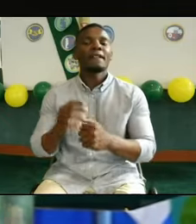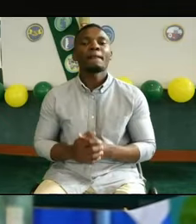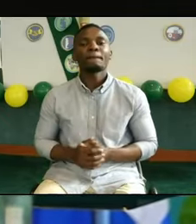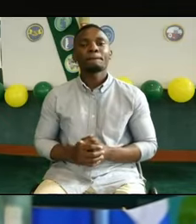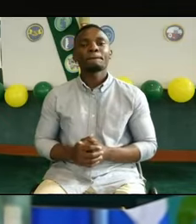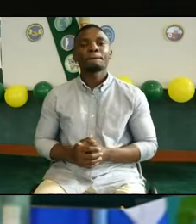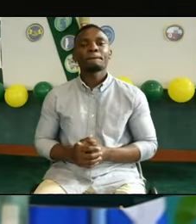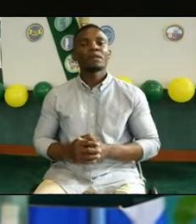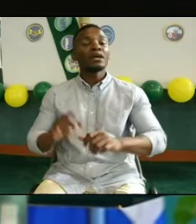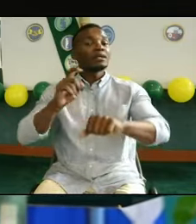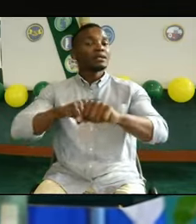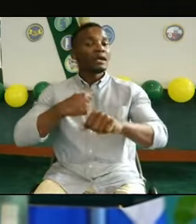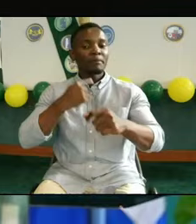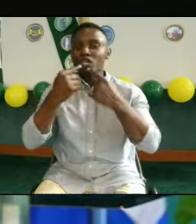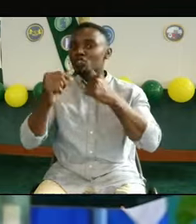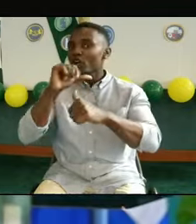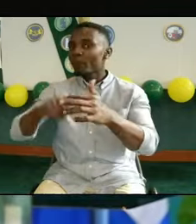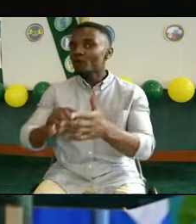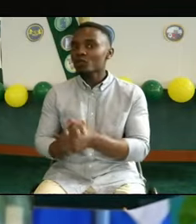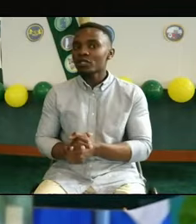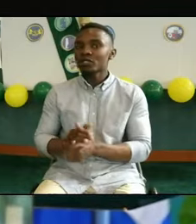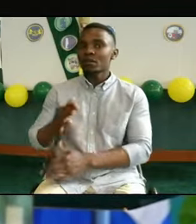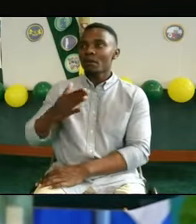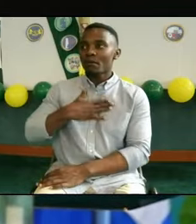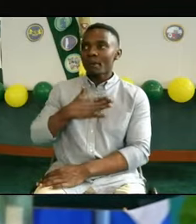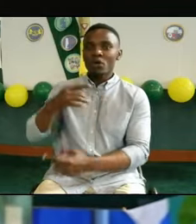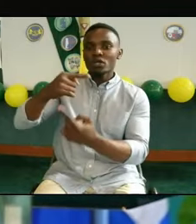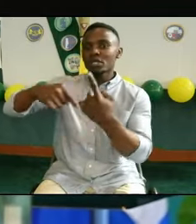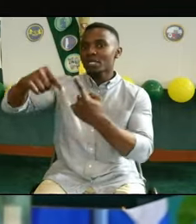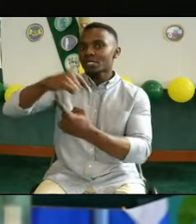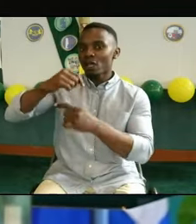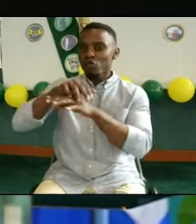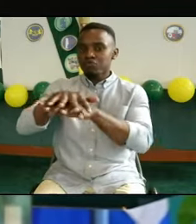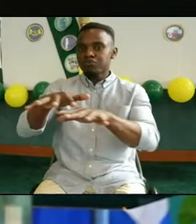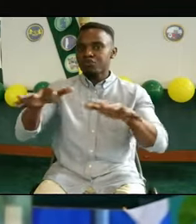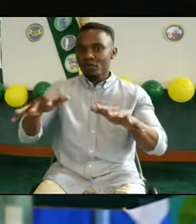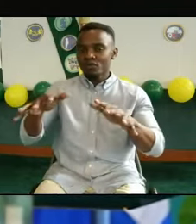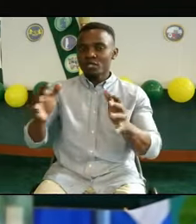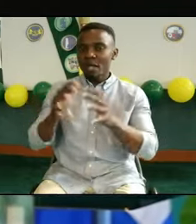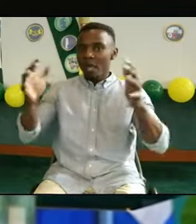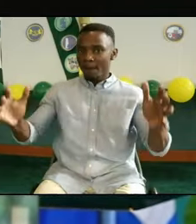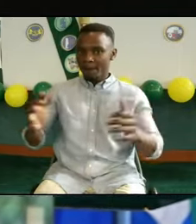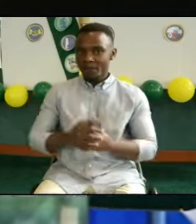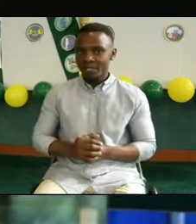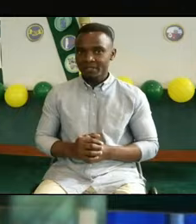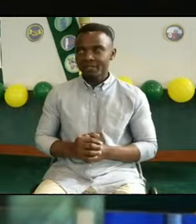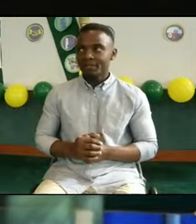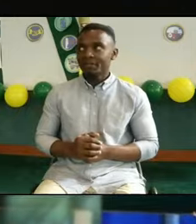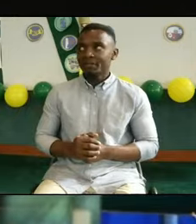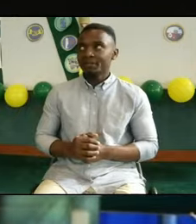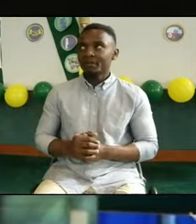In fact, when I spoke about my circle of influence amplify, I decided to end